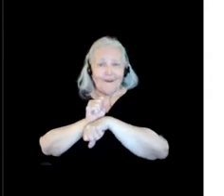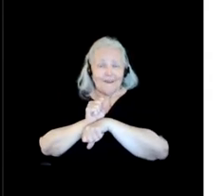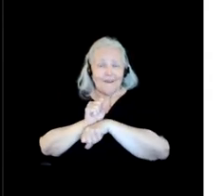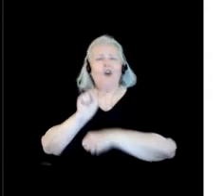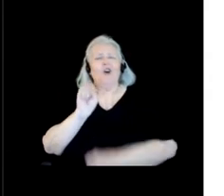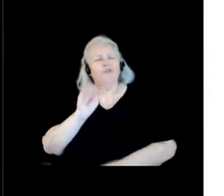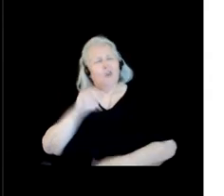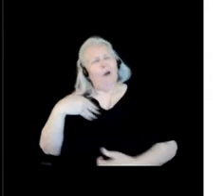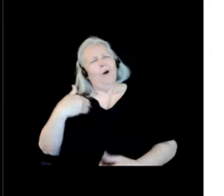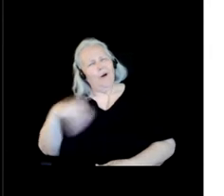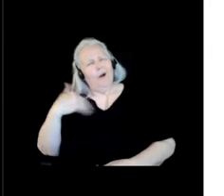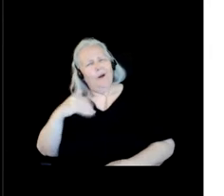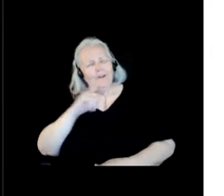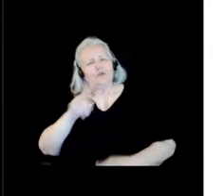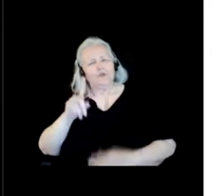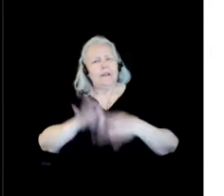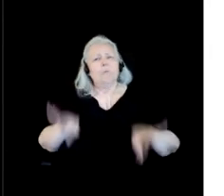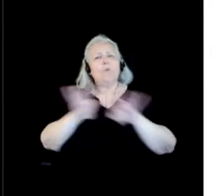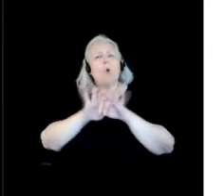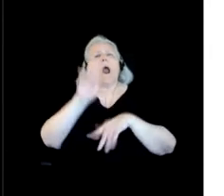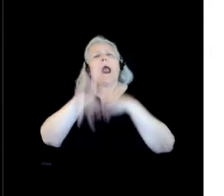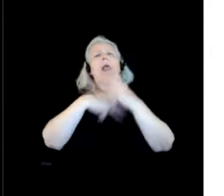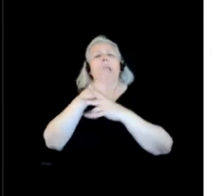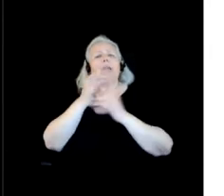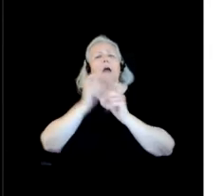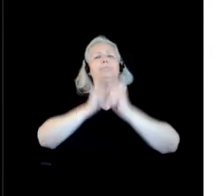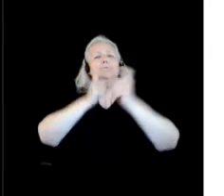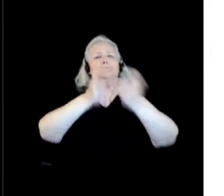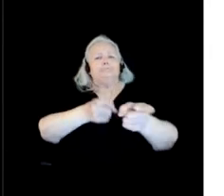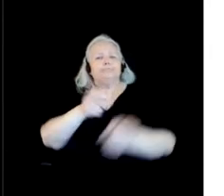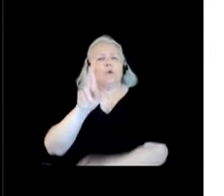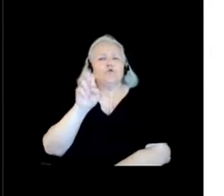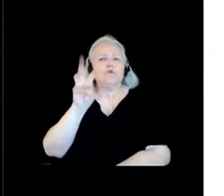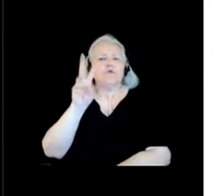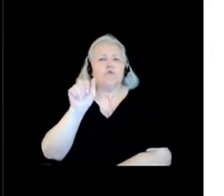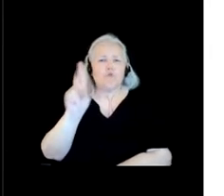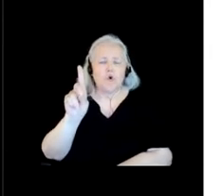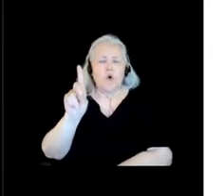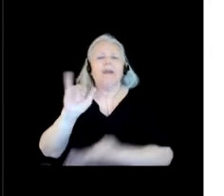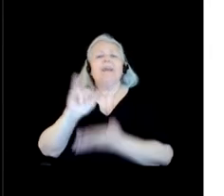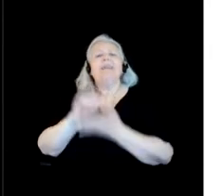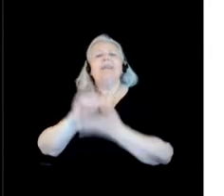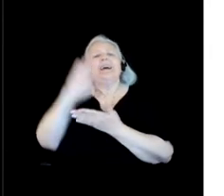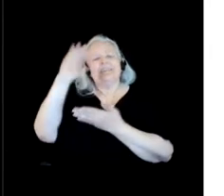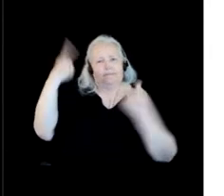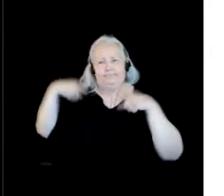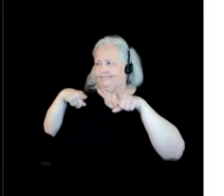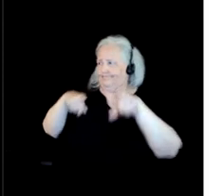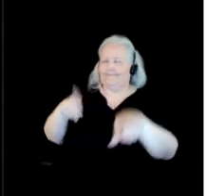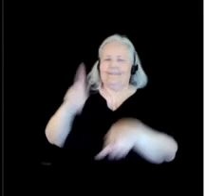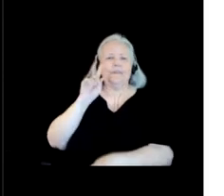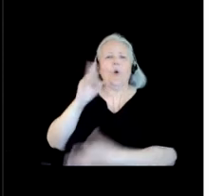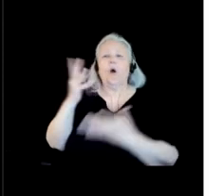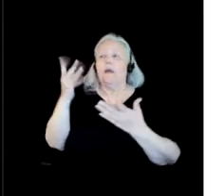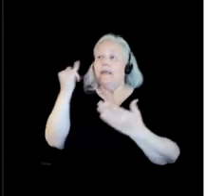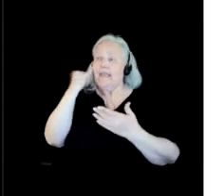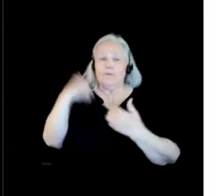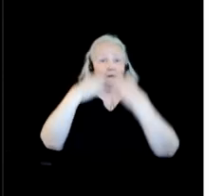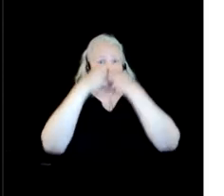our a reward system in academia to align with scholarship that we deem to be of value. And